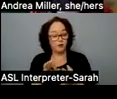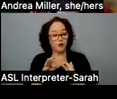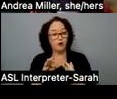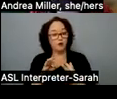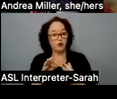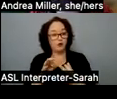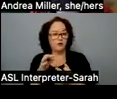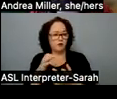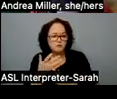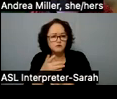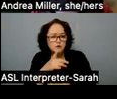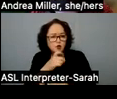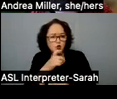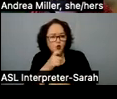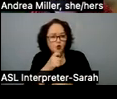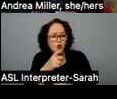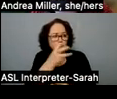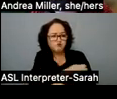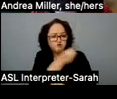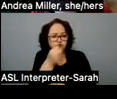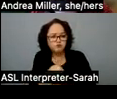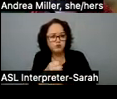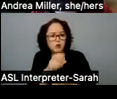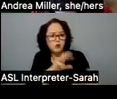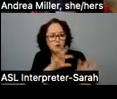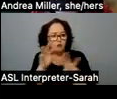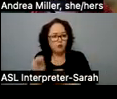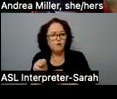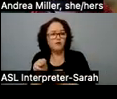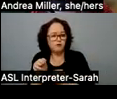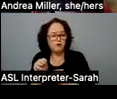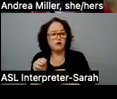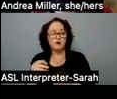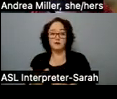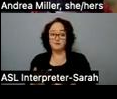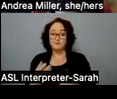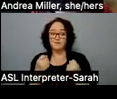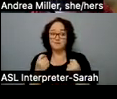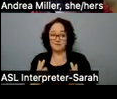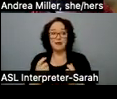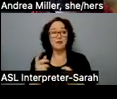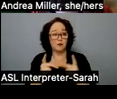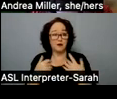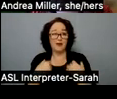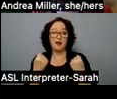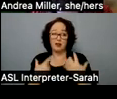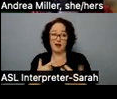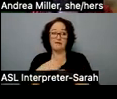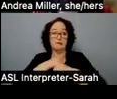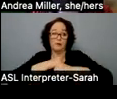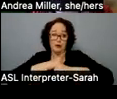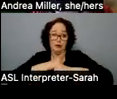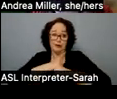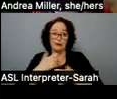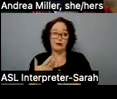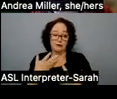these units. In the video that we saw earlier, there are a lot of barriers that people have in coming into housing,